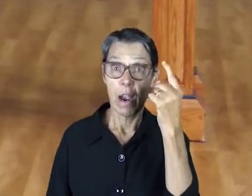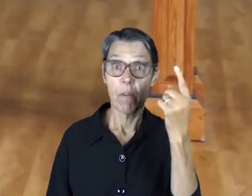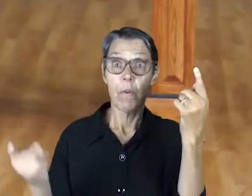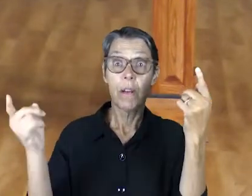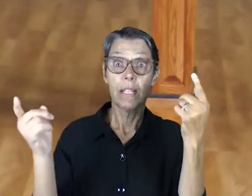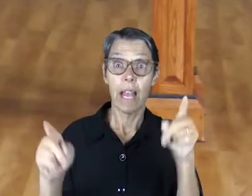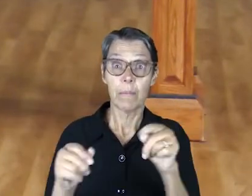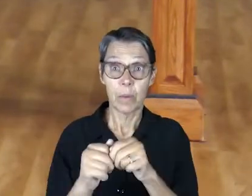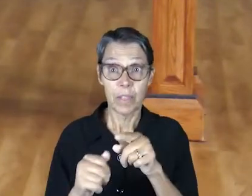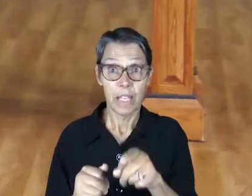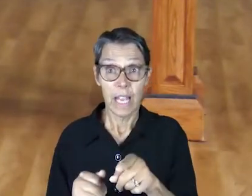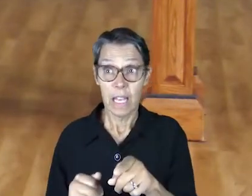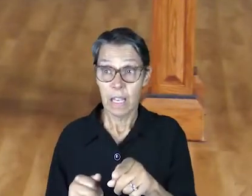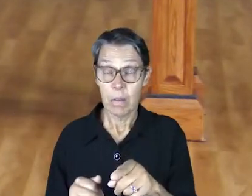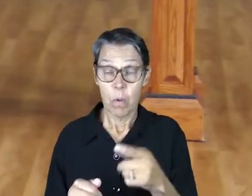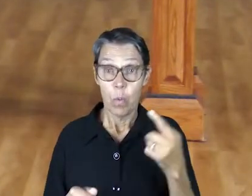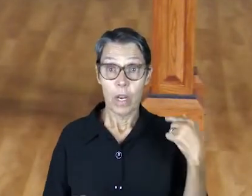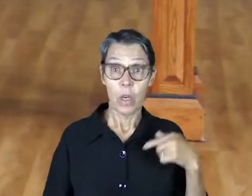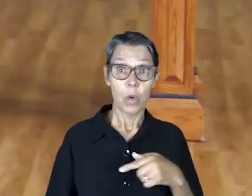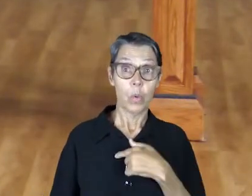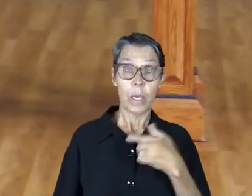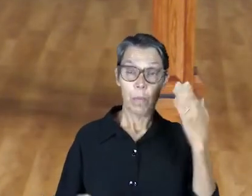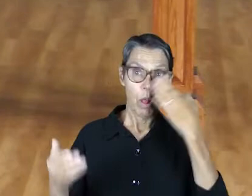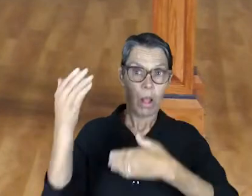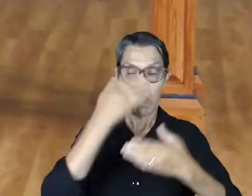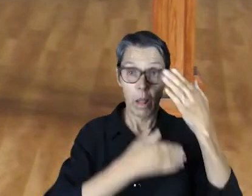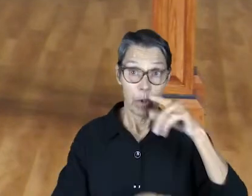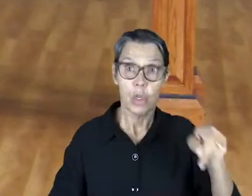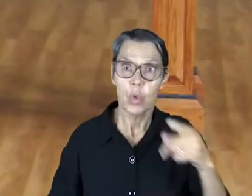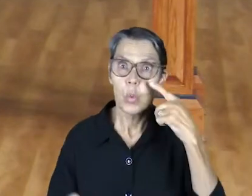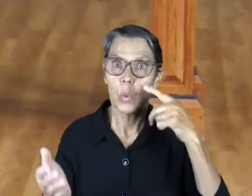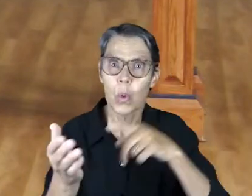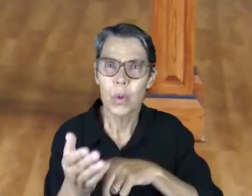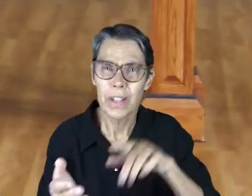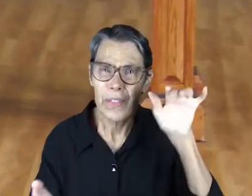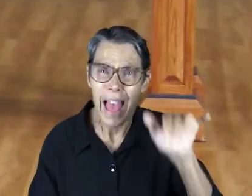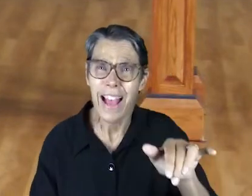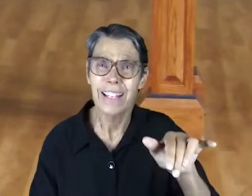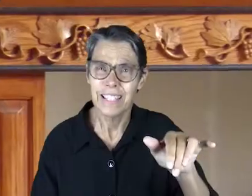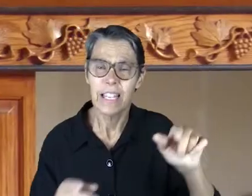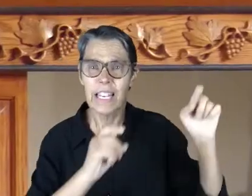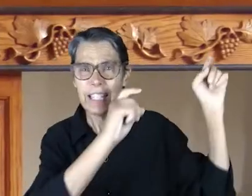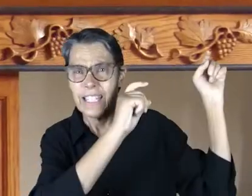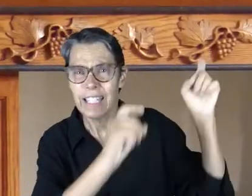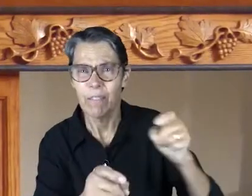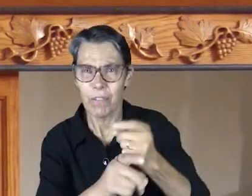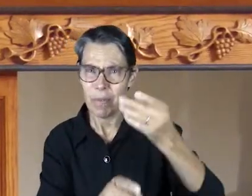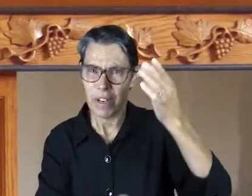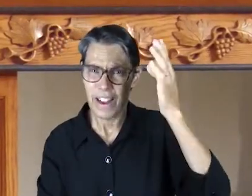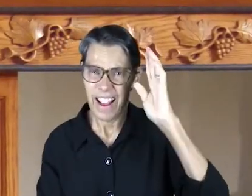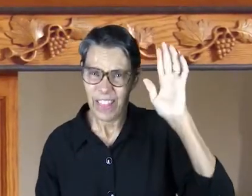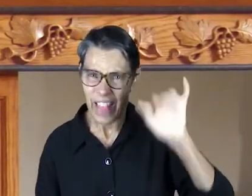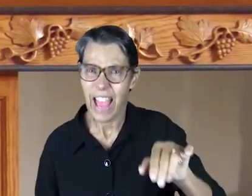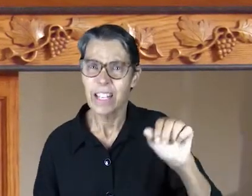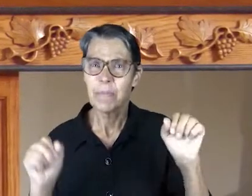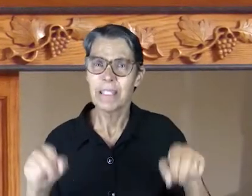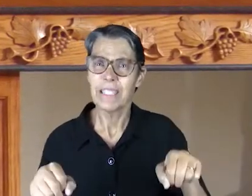that perception of what was going on with someone when the rest of us didn't see it, that's really a gift.